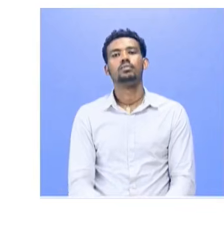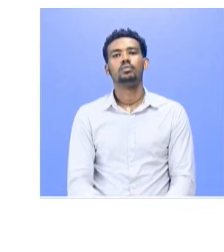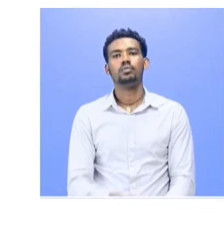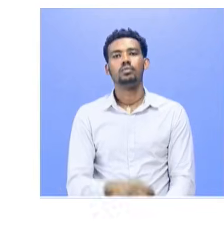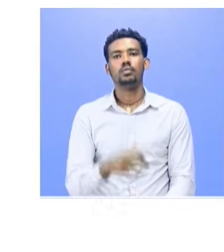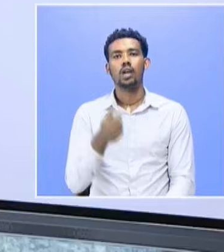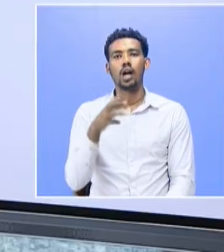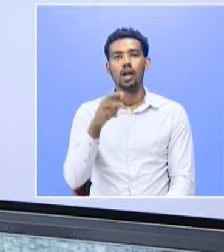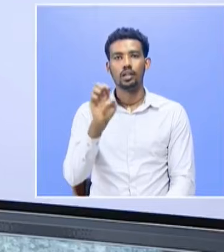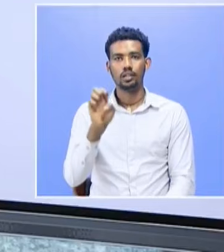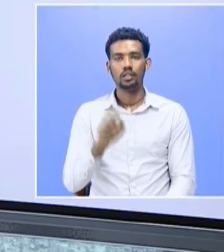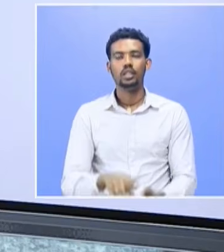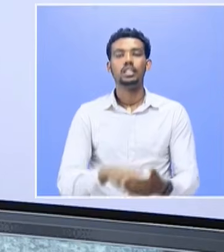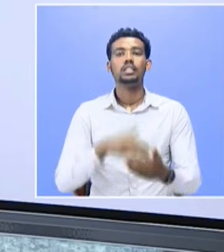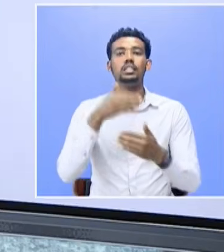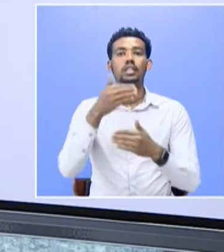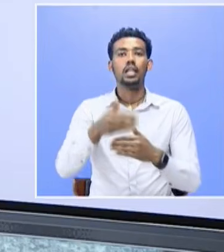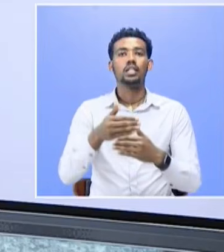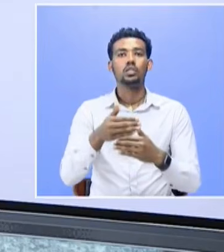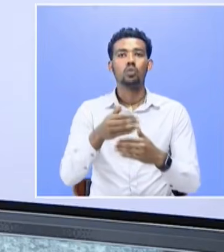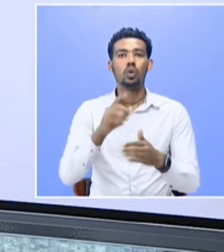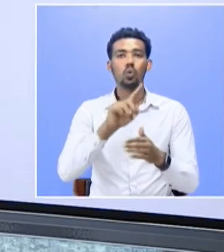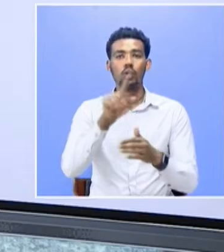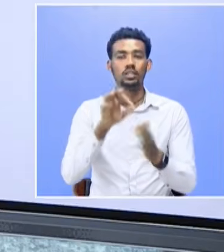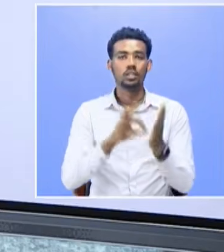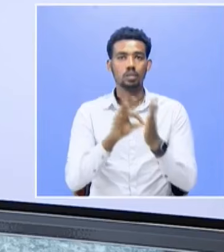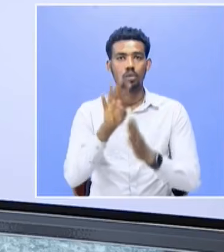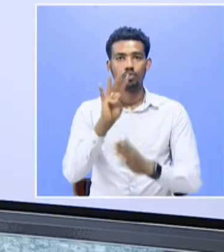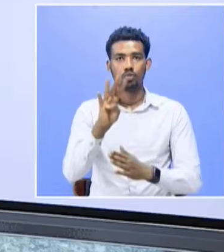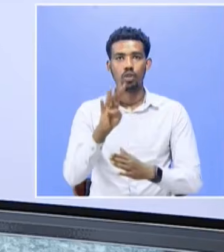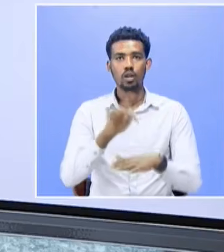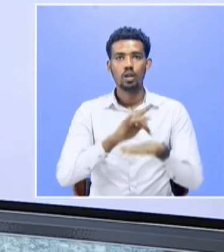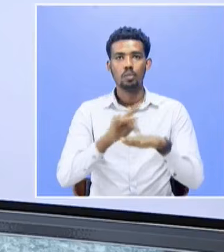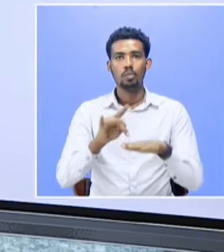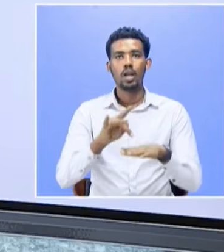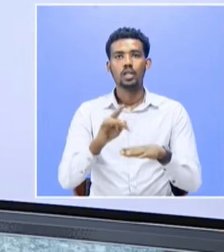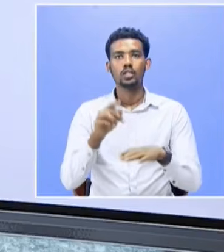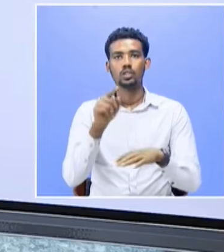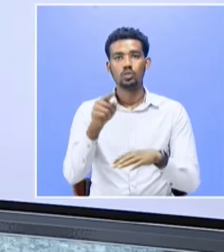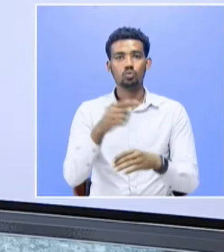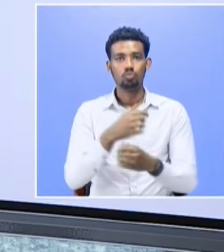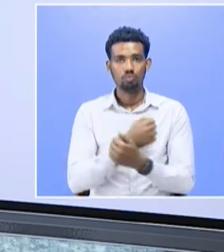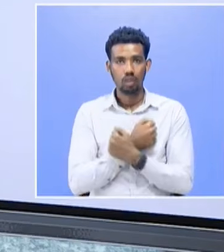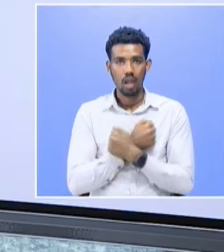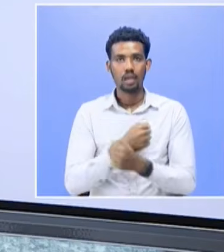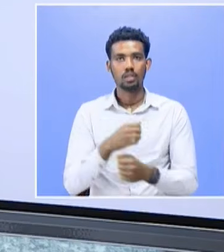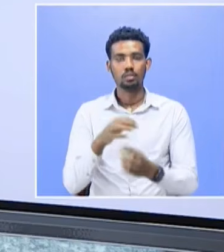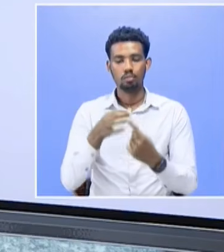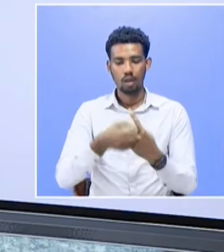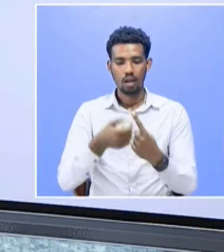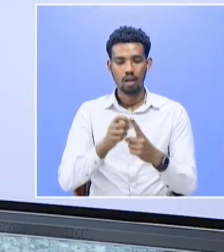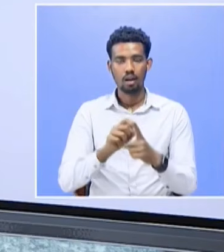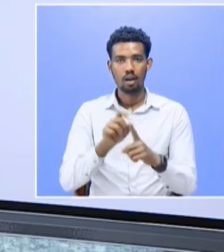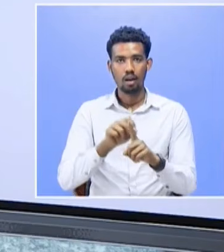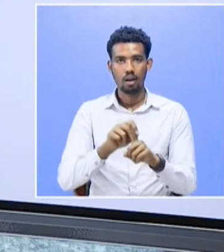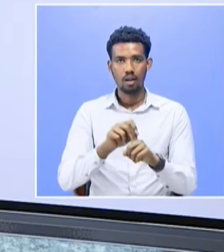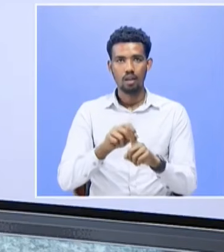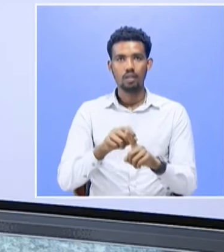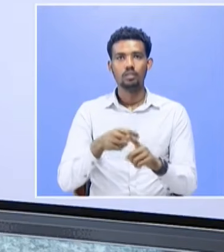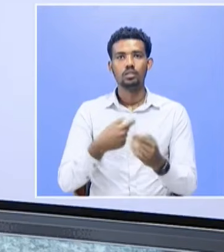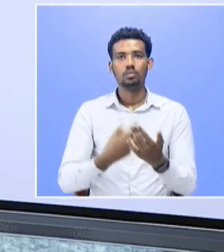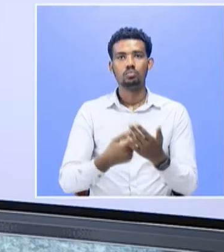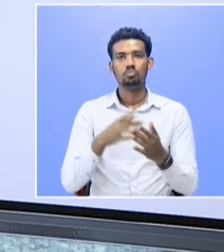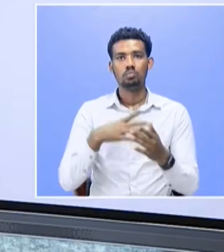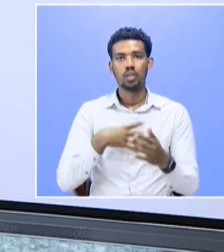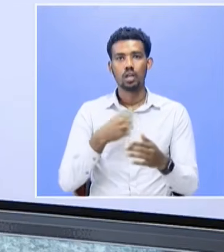are. And the next one is question number 4. Blank, do you like banana? For question, what I was telling you, like